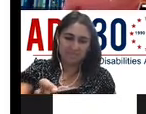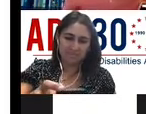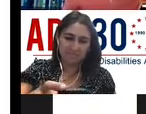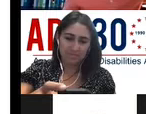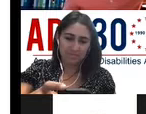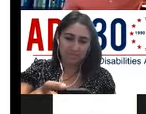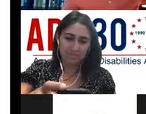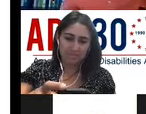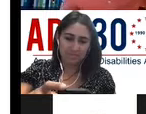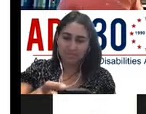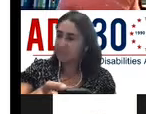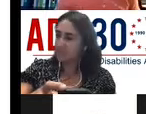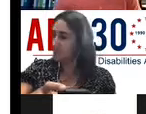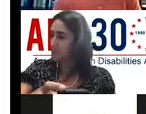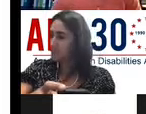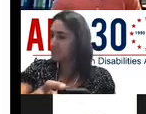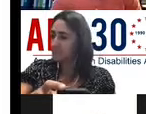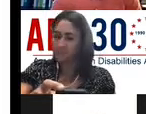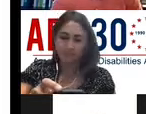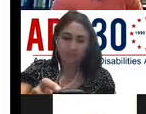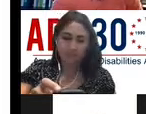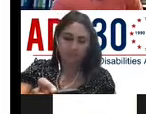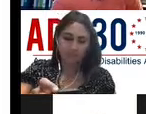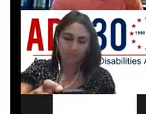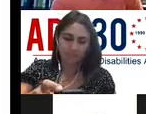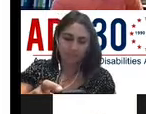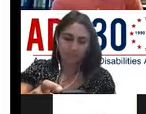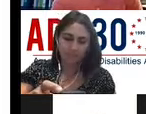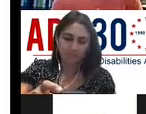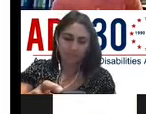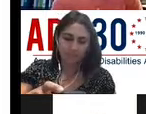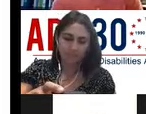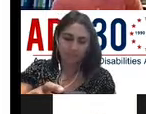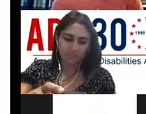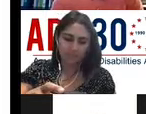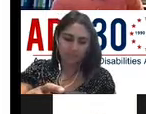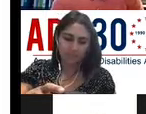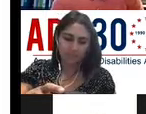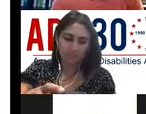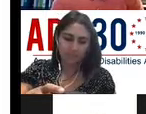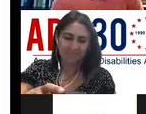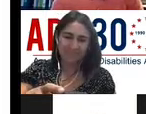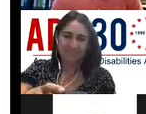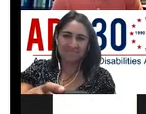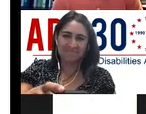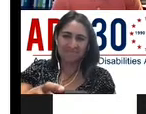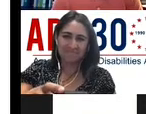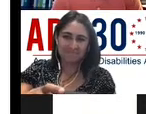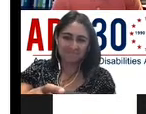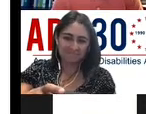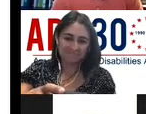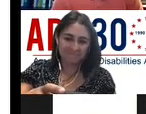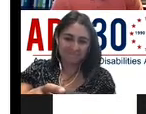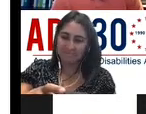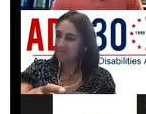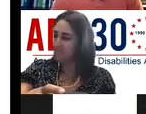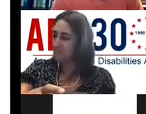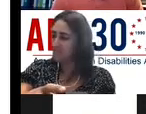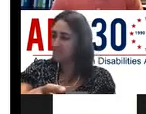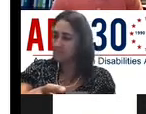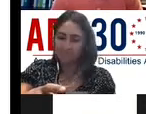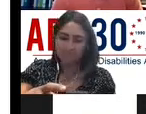meetings online since probably the late 90s when you had to wait for your dial-up to connect, when it